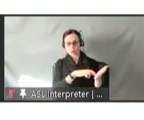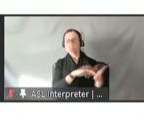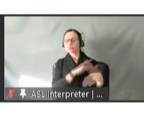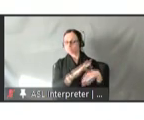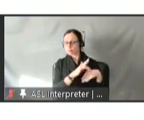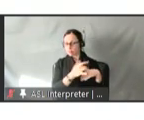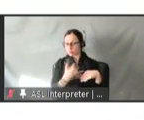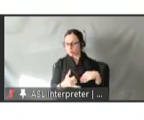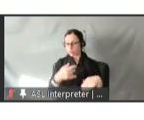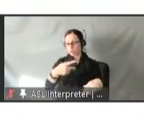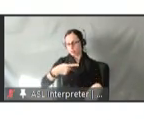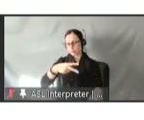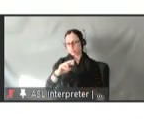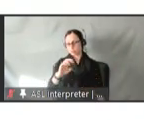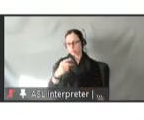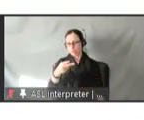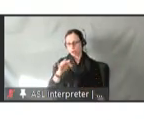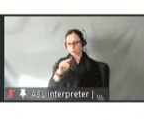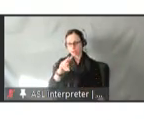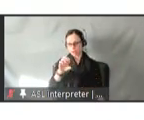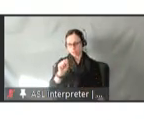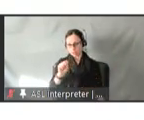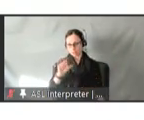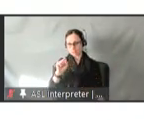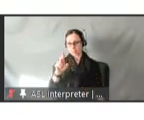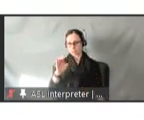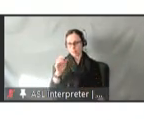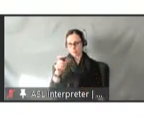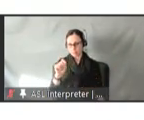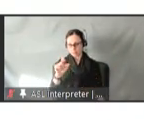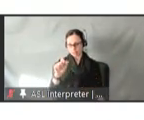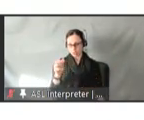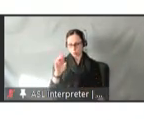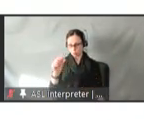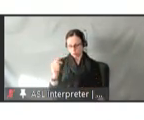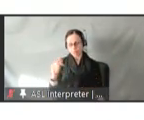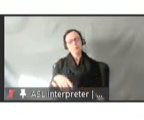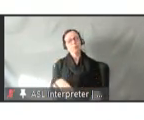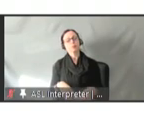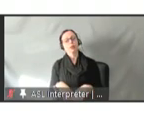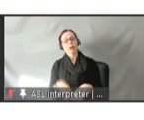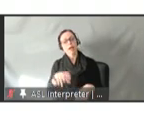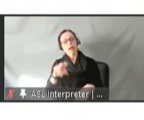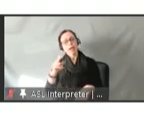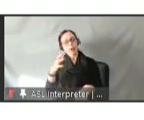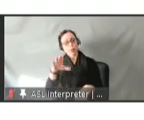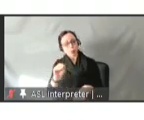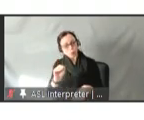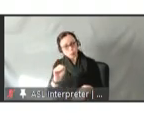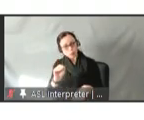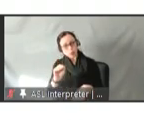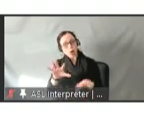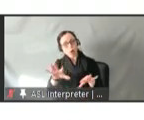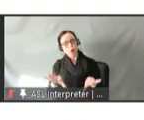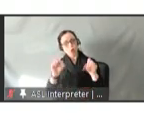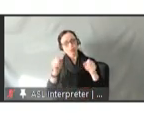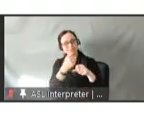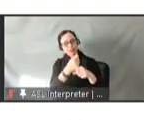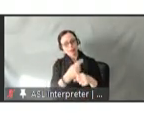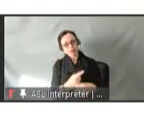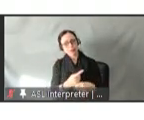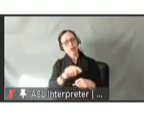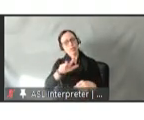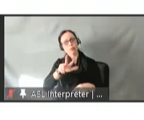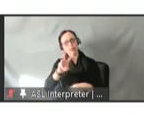at preparednesssummit.org. And additionally, NACHO is hosting its annual NACHO